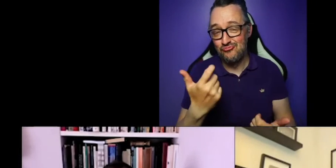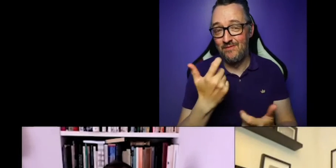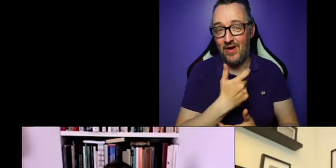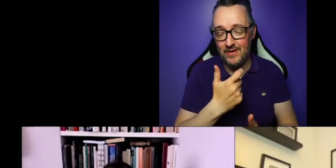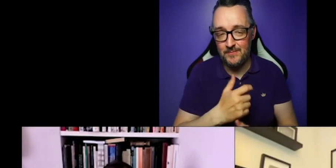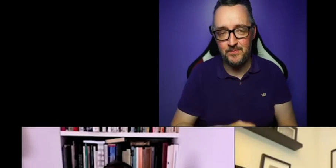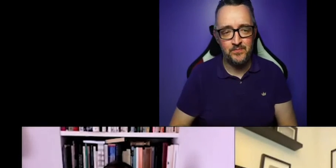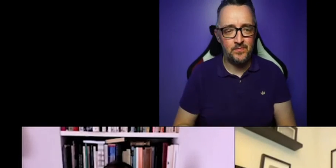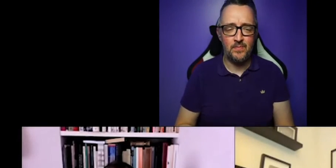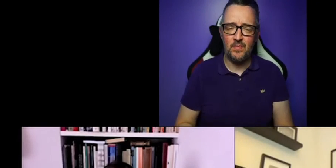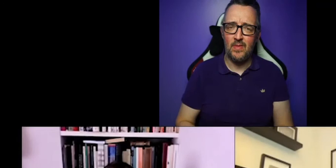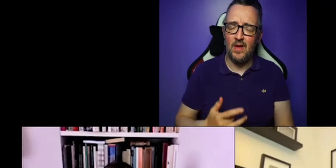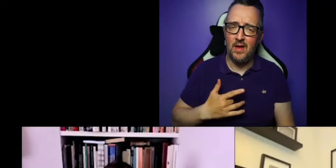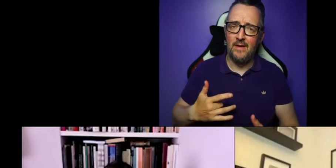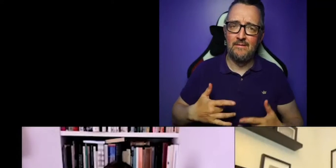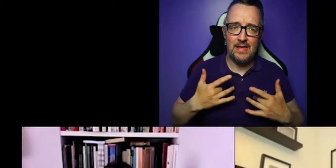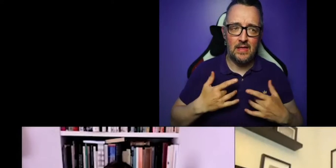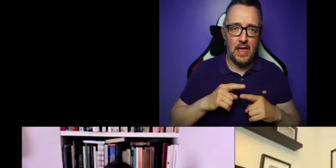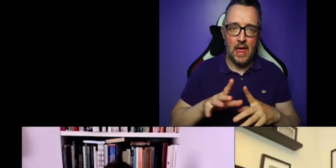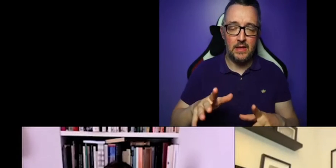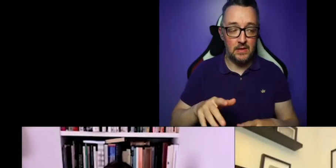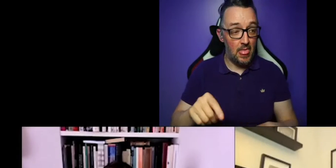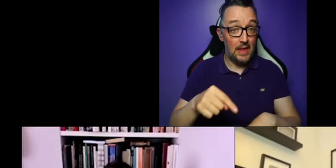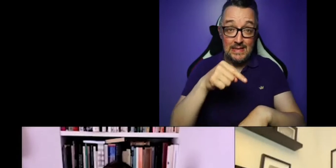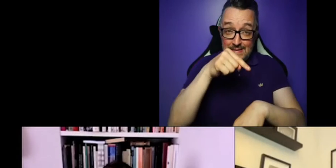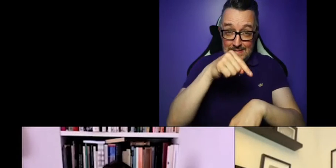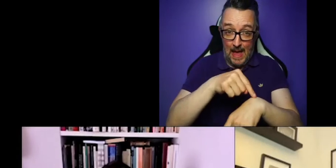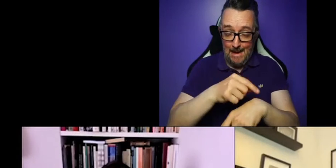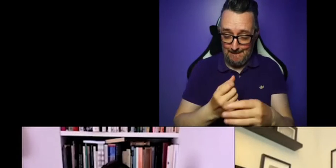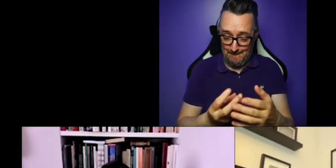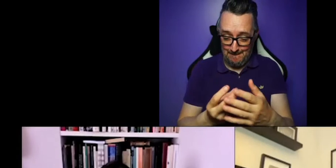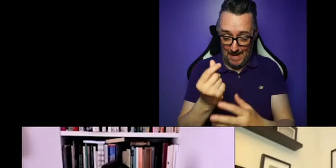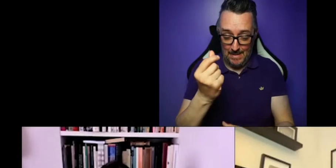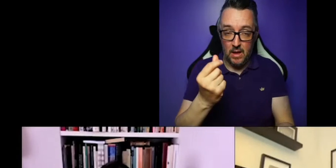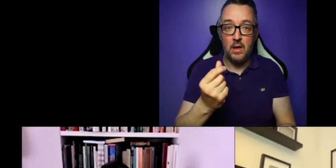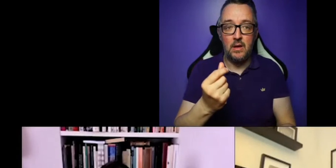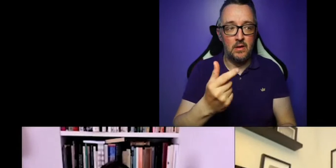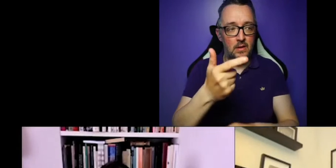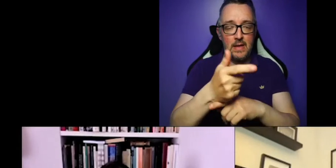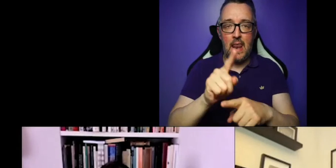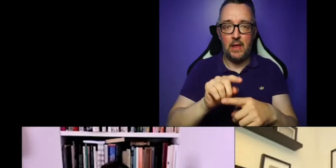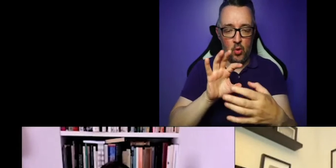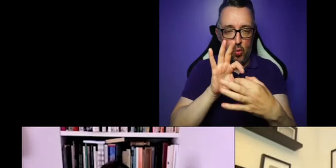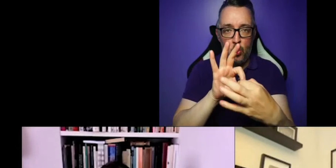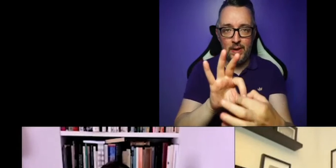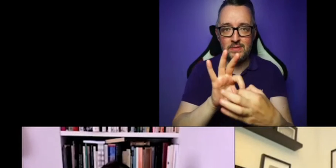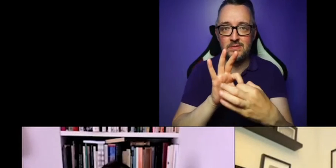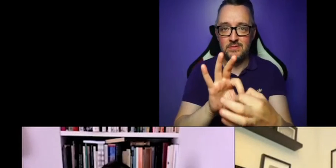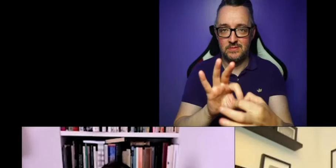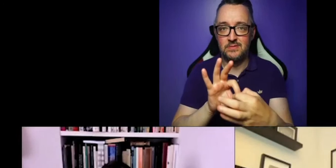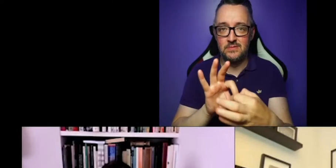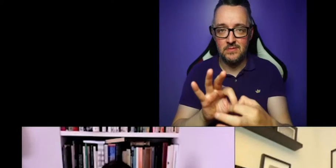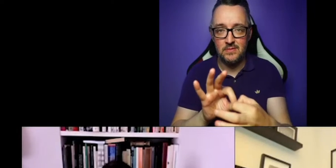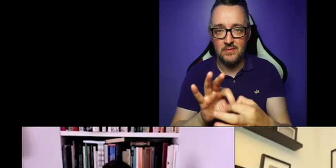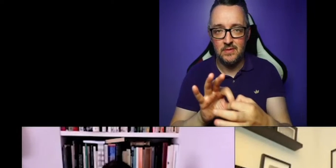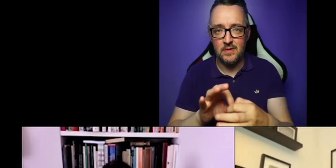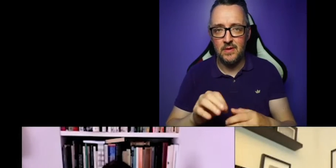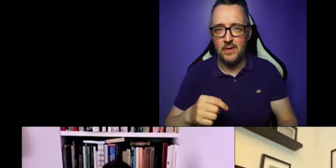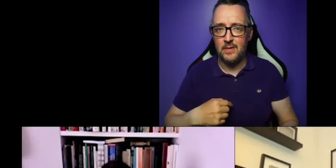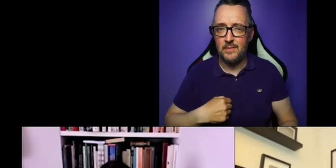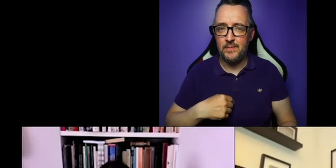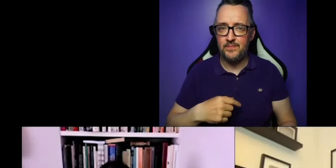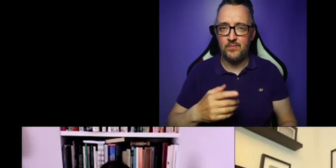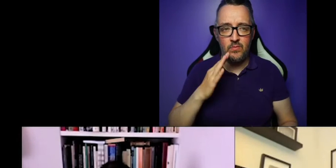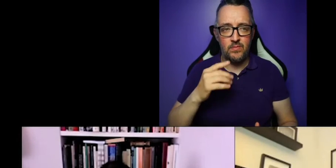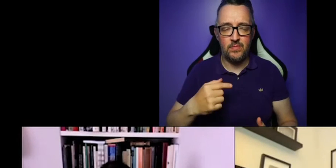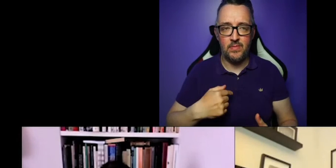And I found it was a way of speaking to the moment and connecting with people. Mm-hmm. And what I found was, I think I was